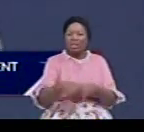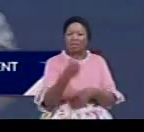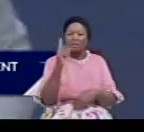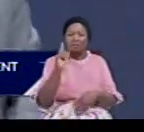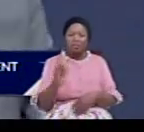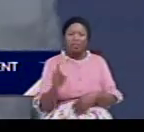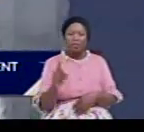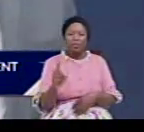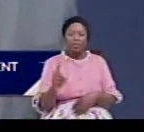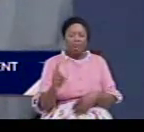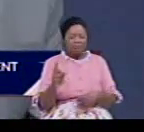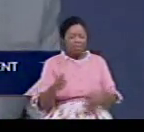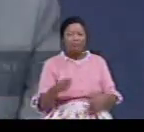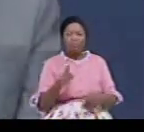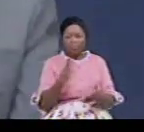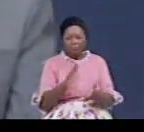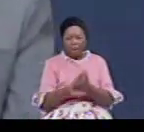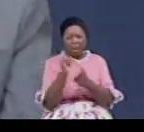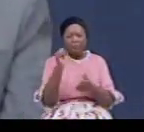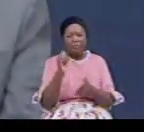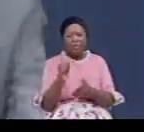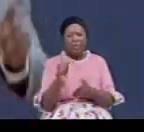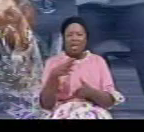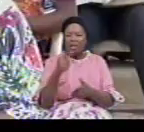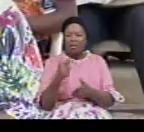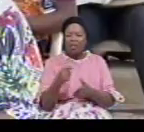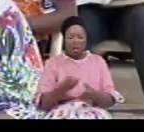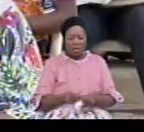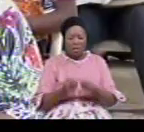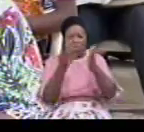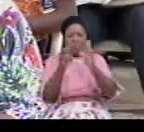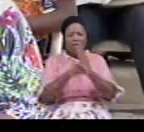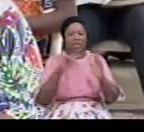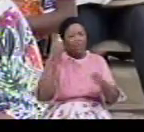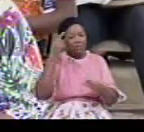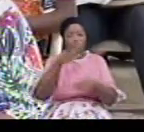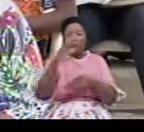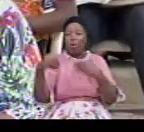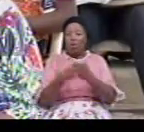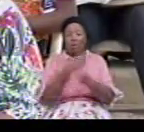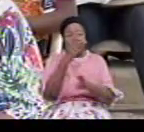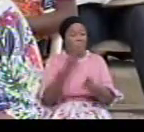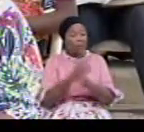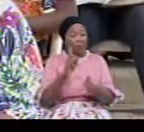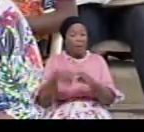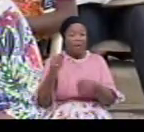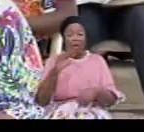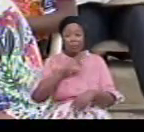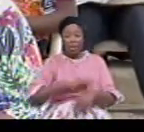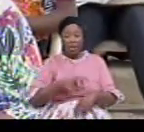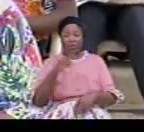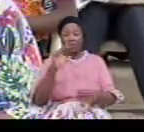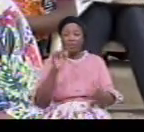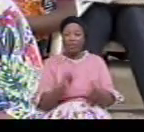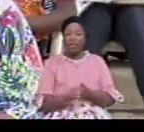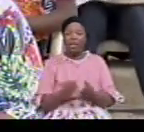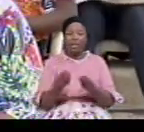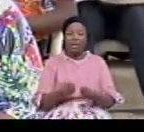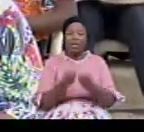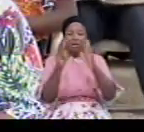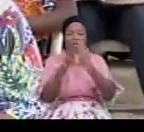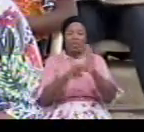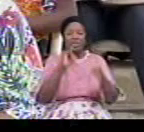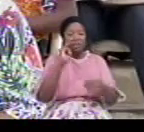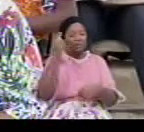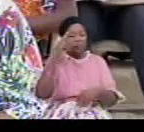believeth. The atonement is for the whole world, but the benefit of that atonement is for